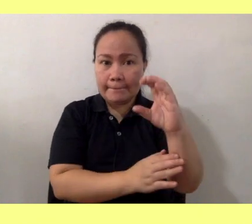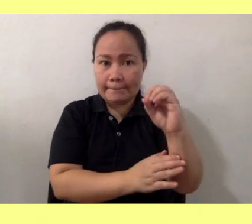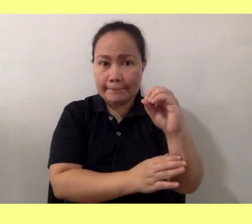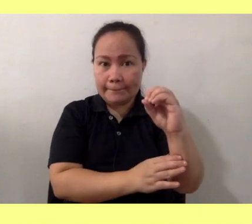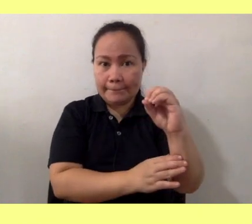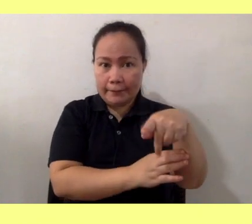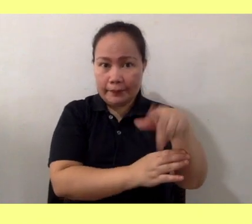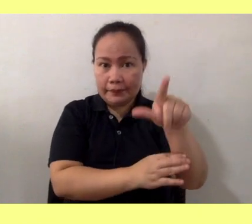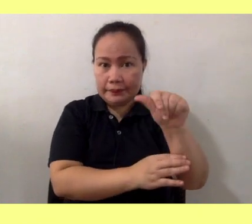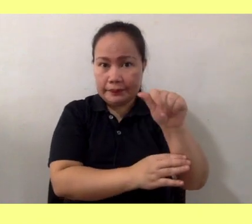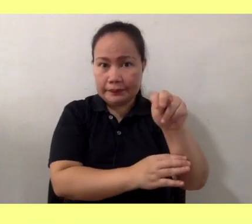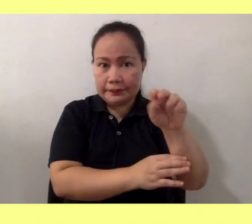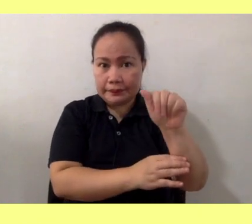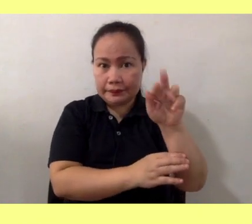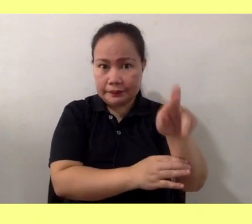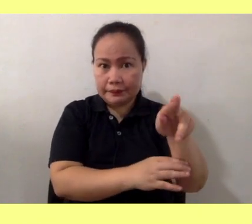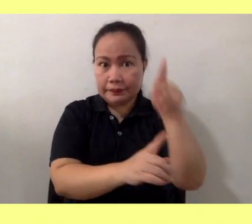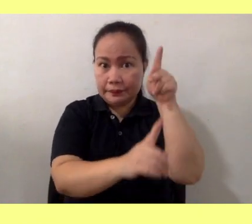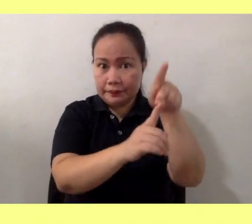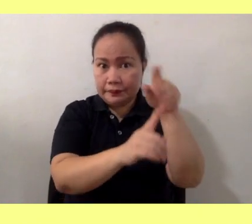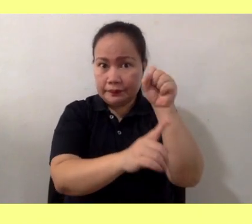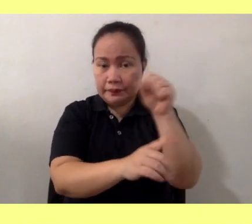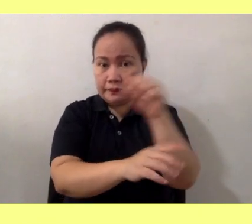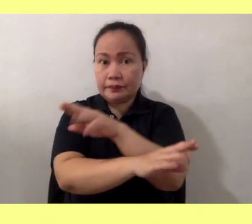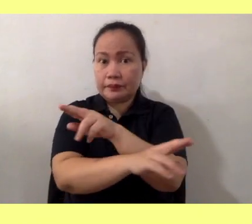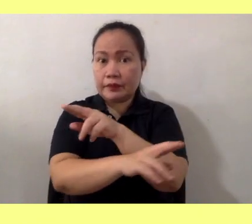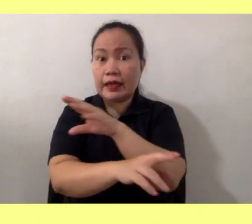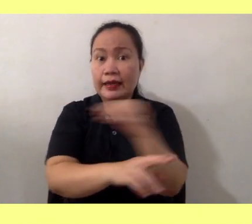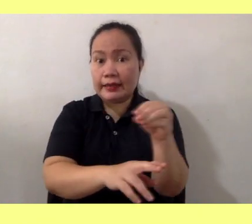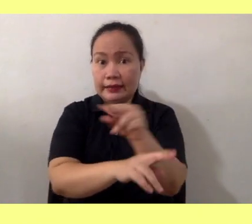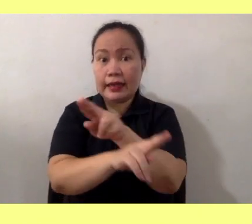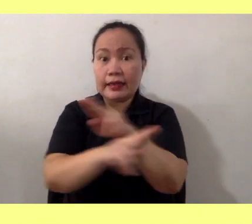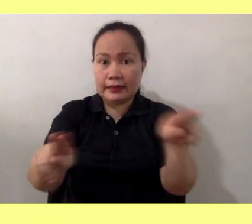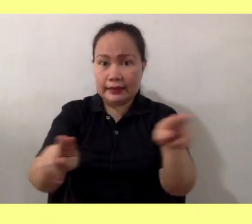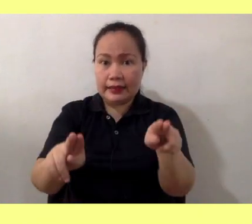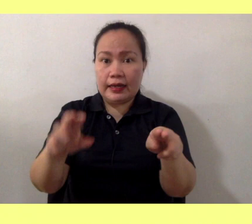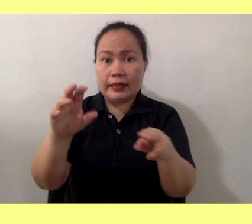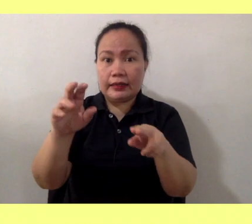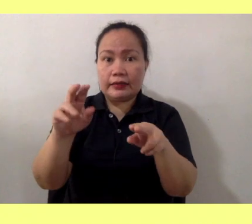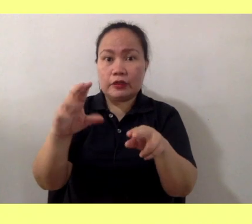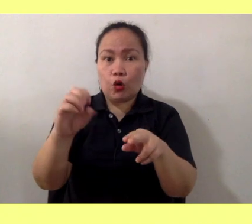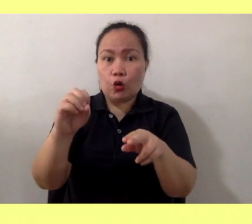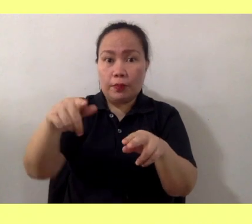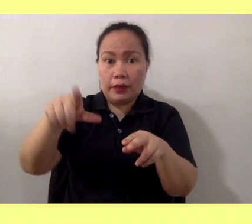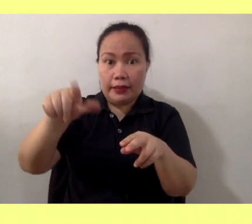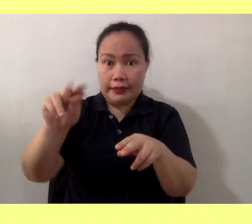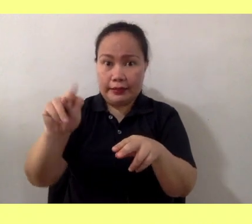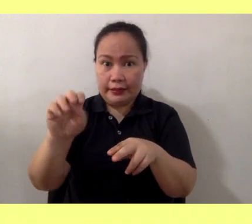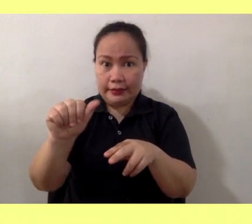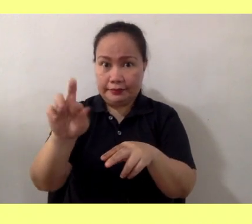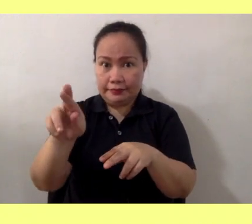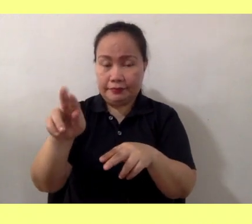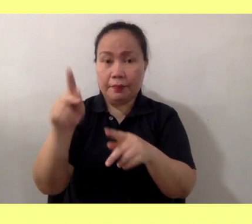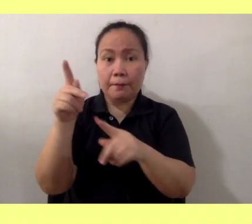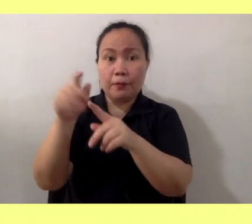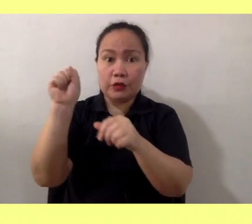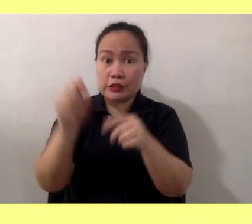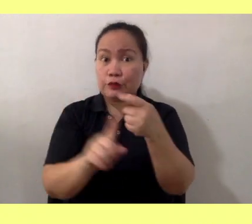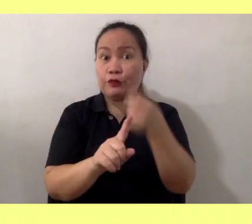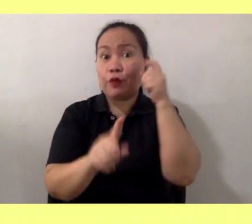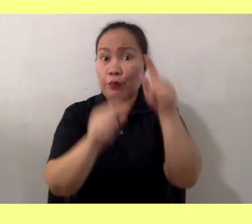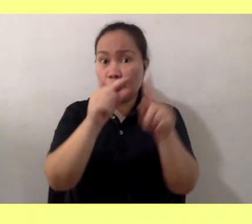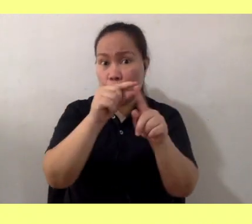Next, so let's have coplanar and non-coplanar points. So under coplanar and non-coplanar points, so let's have this